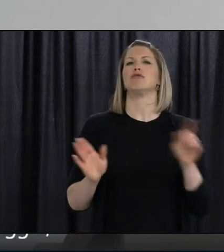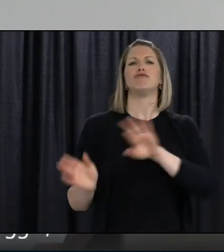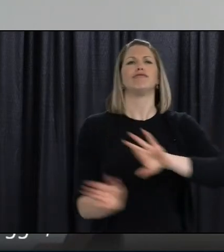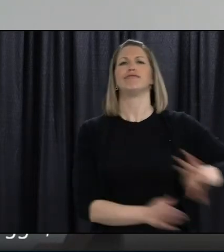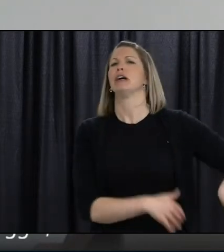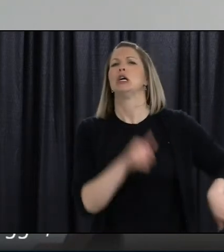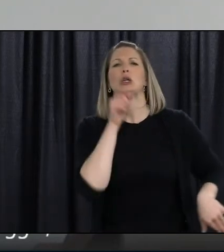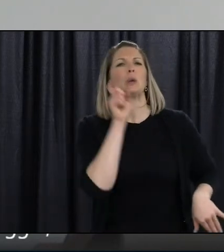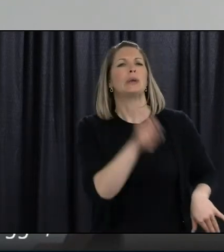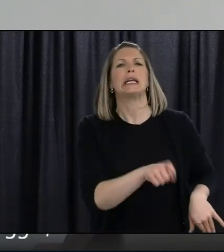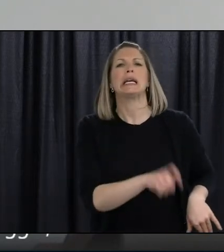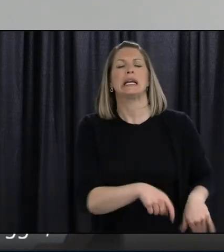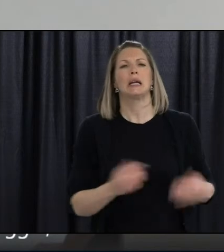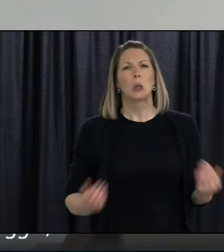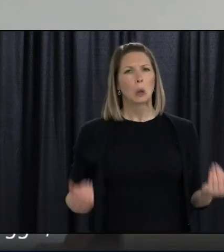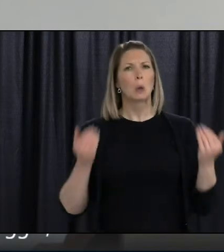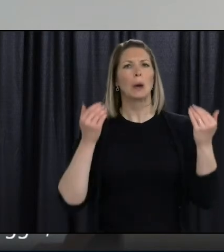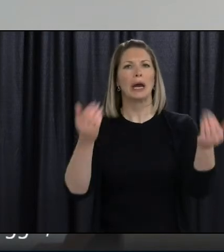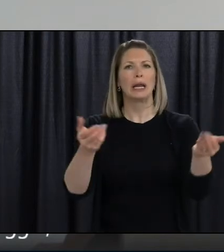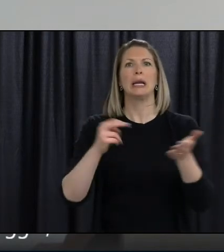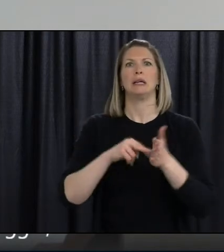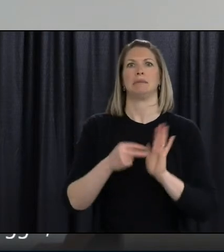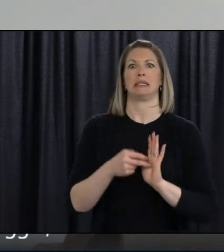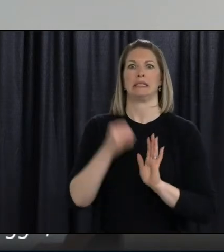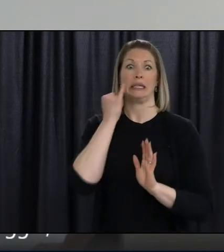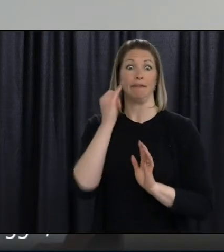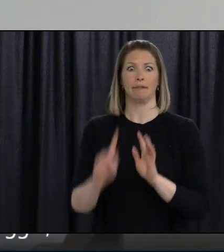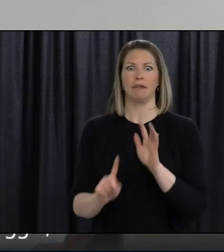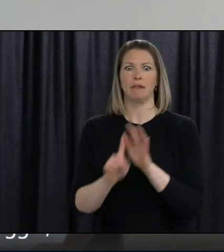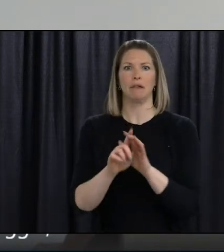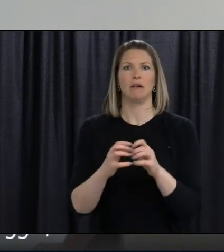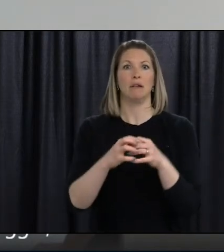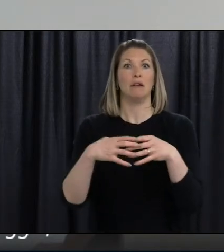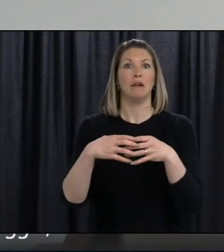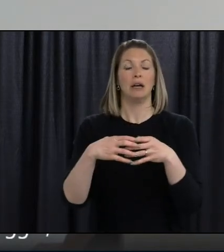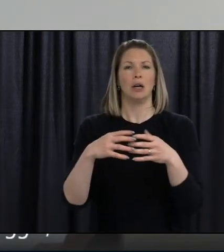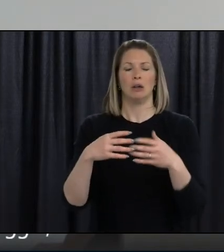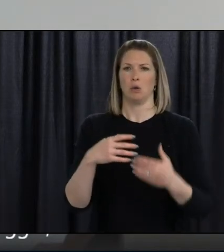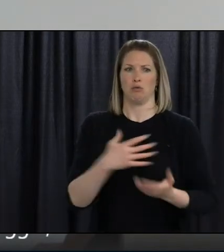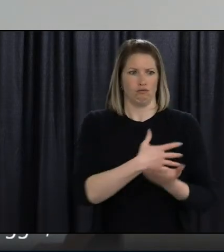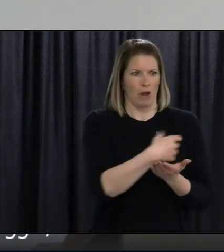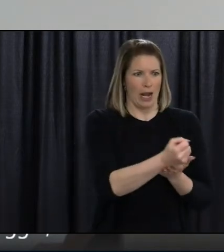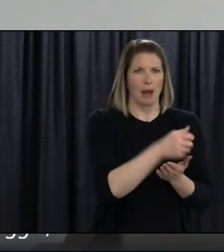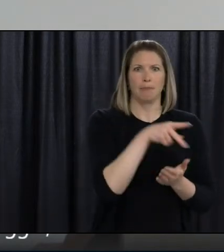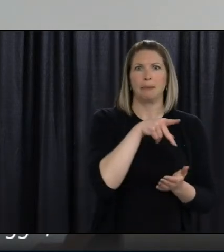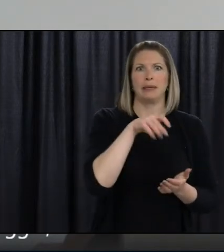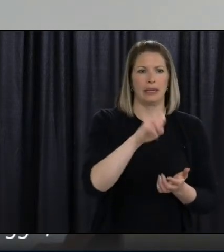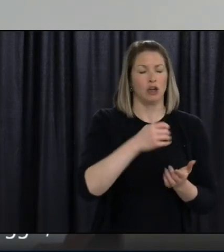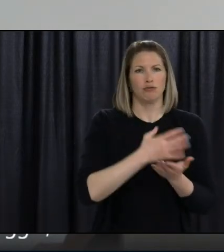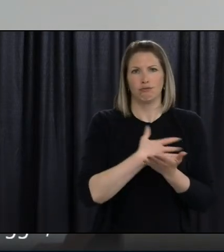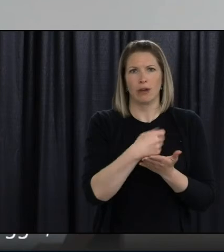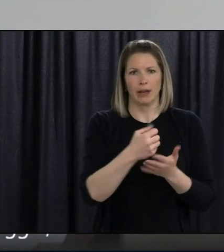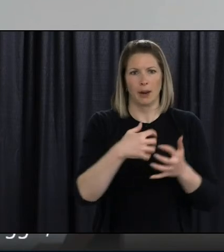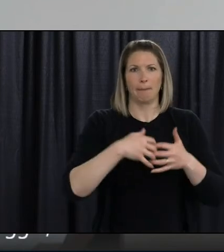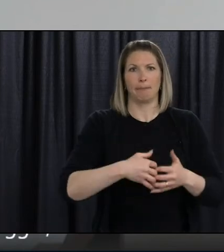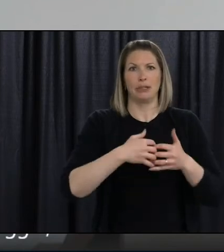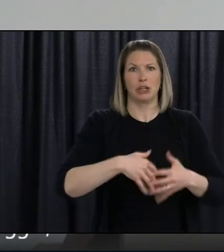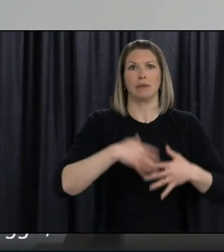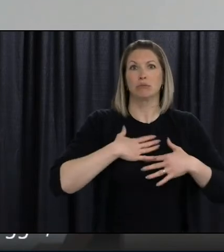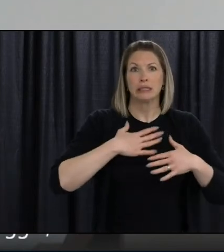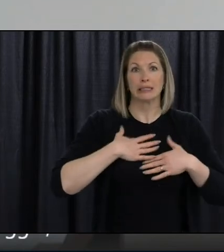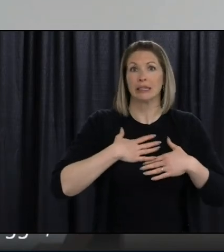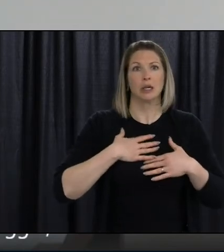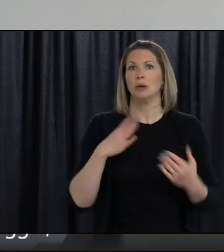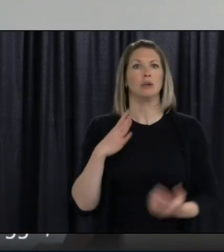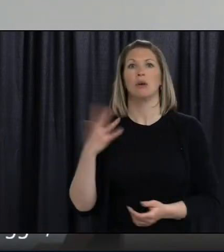of ventilators and we run out of ICU beds. Those are potential futures. And my job, our job in the